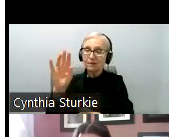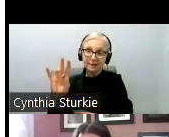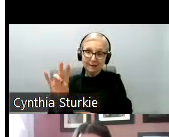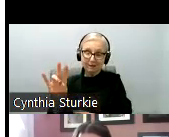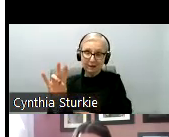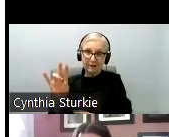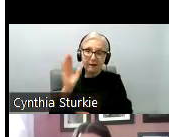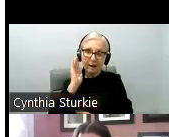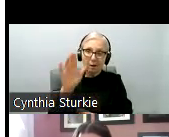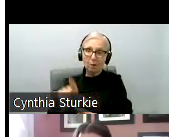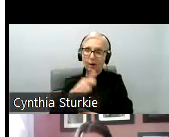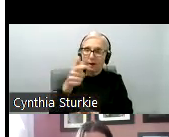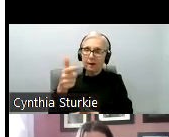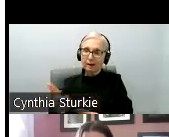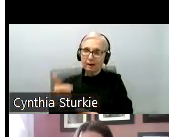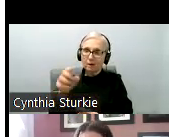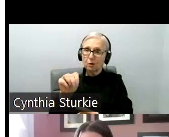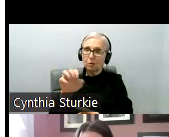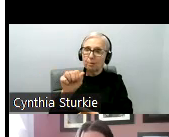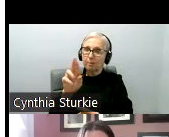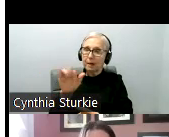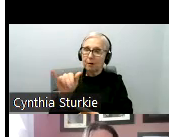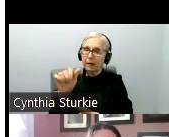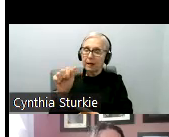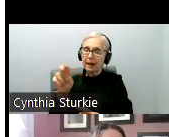I will hand it over to Mariana.